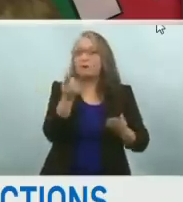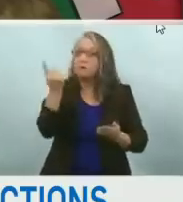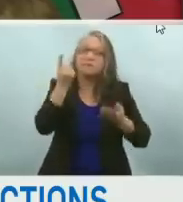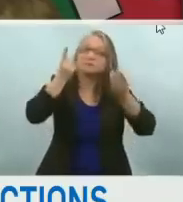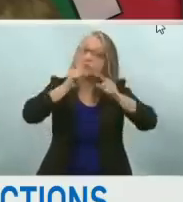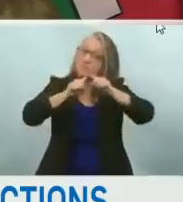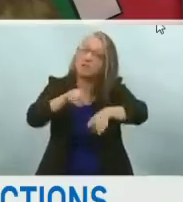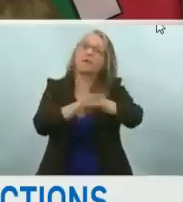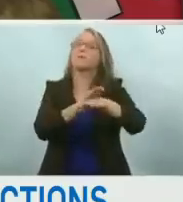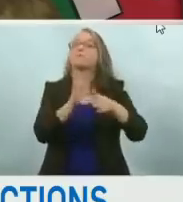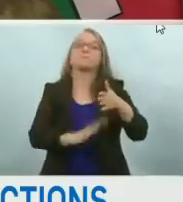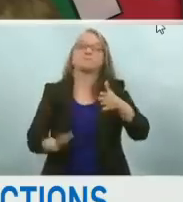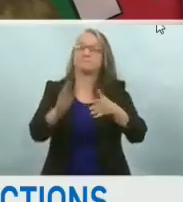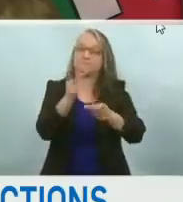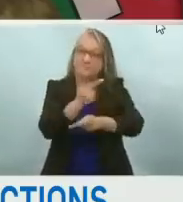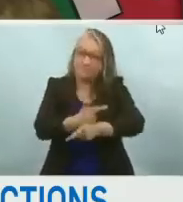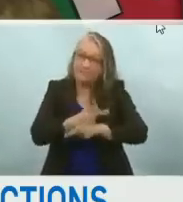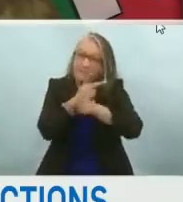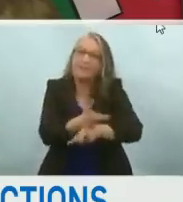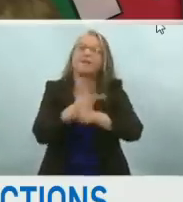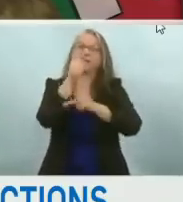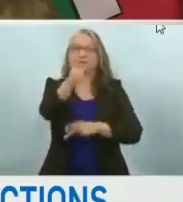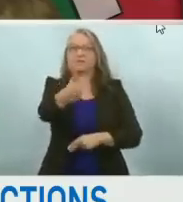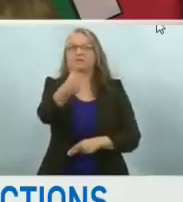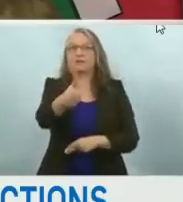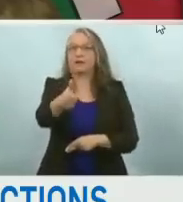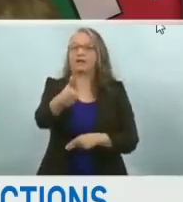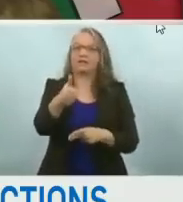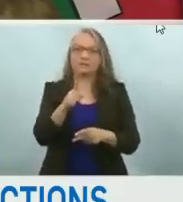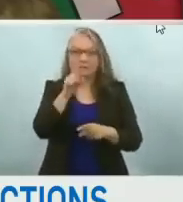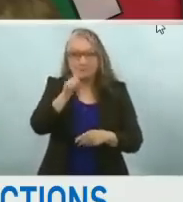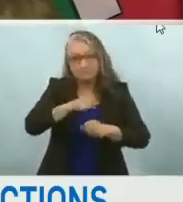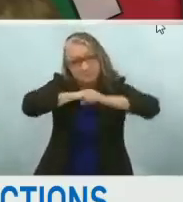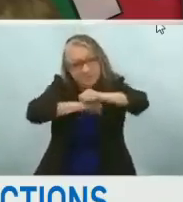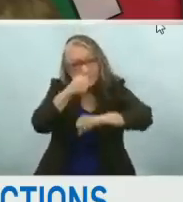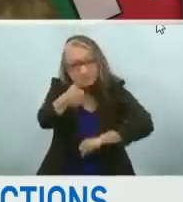continue to see strain on our healthcare system, further steps may be required.